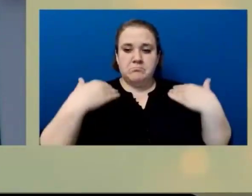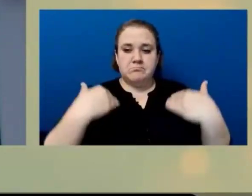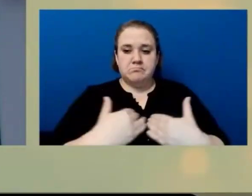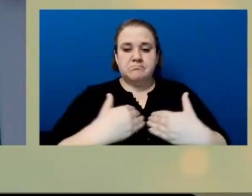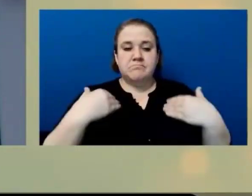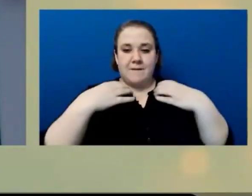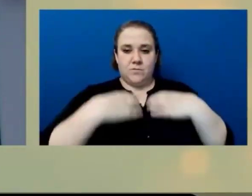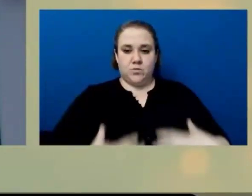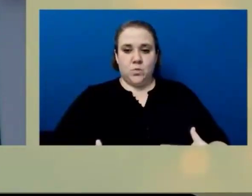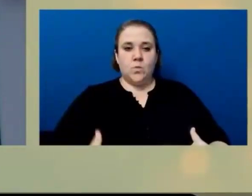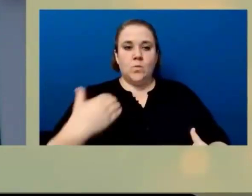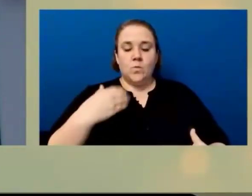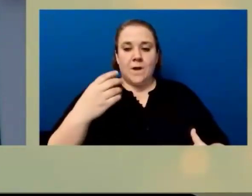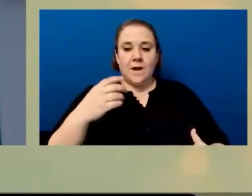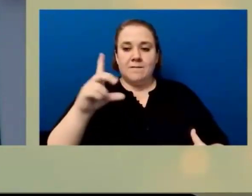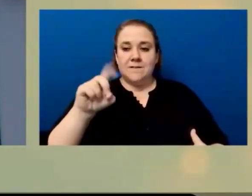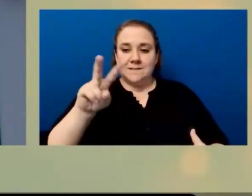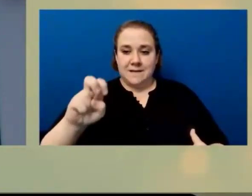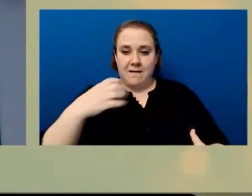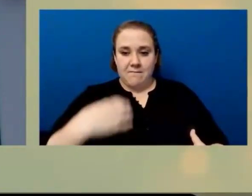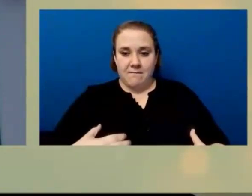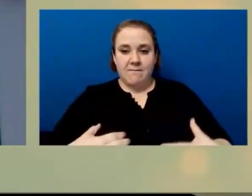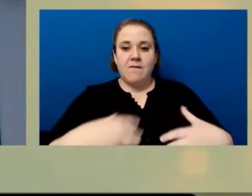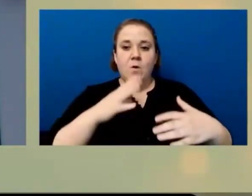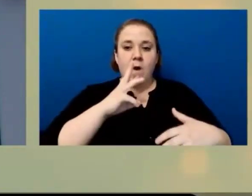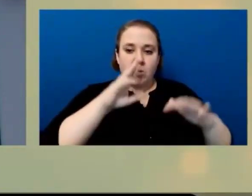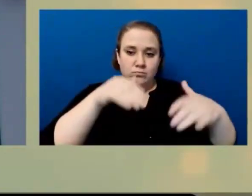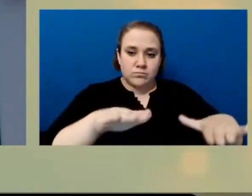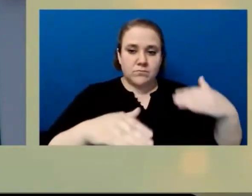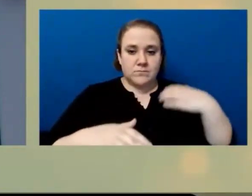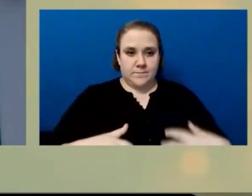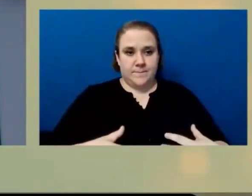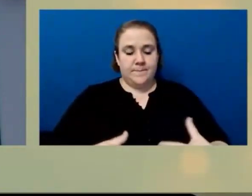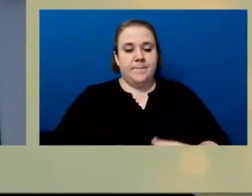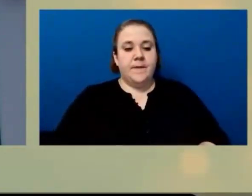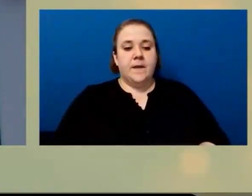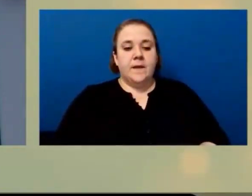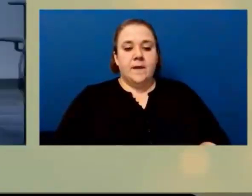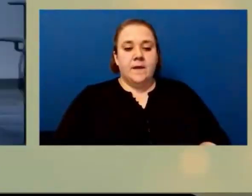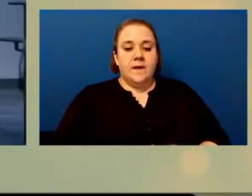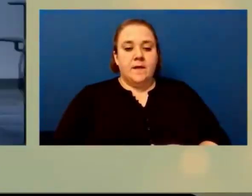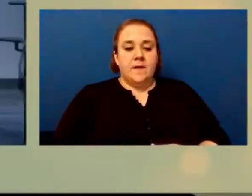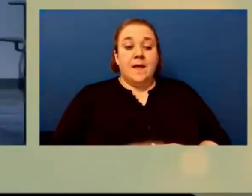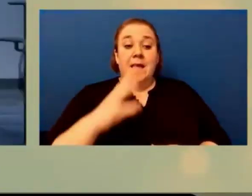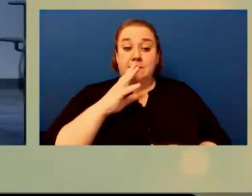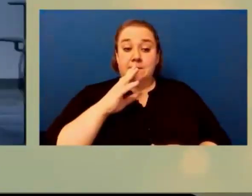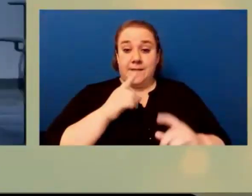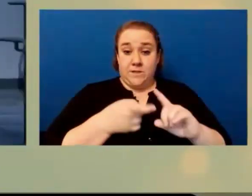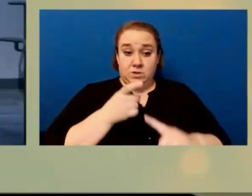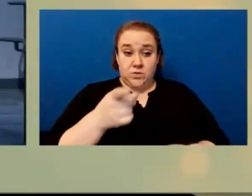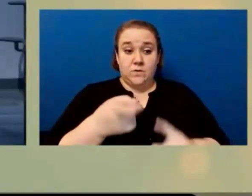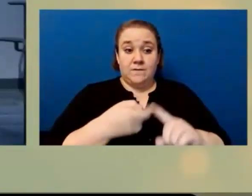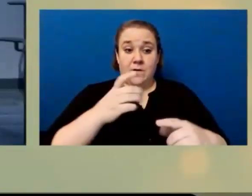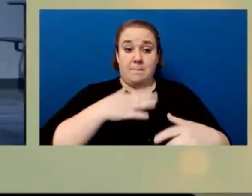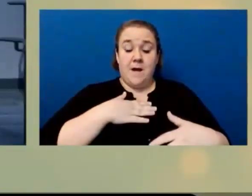scalloped neckline, and a stole with a dove on one side and rolling water on the other. I'm speaking to